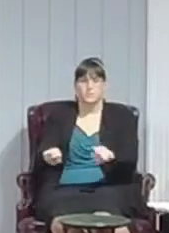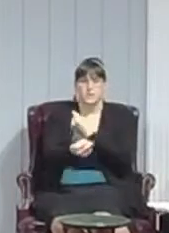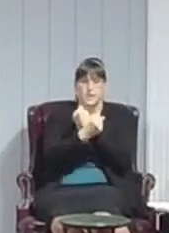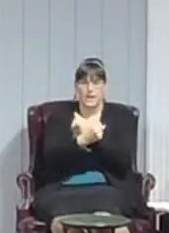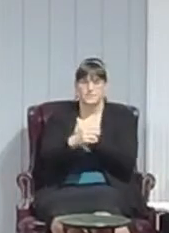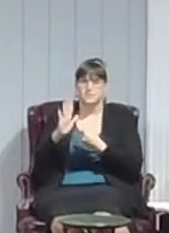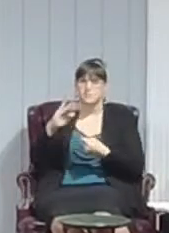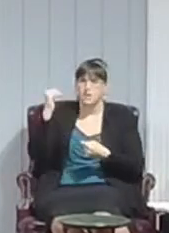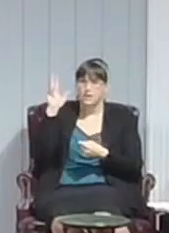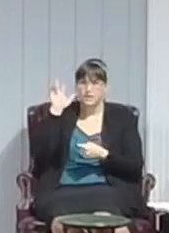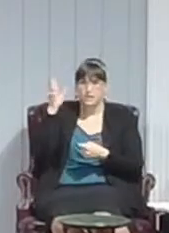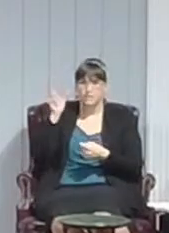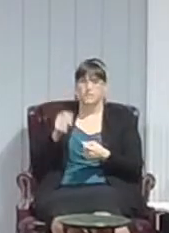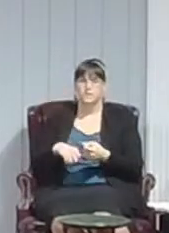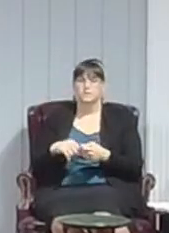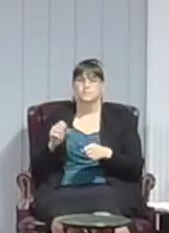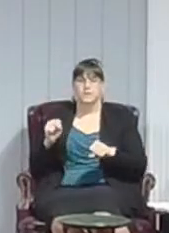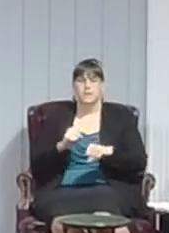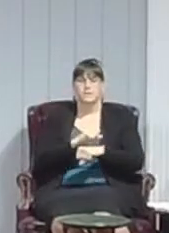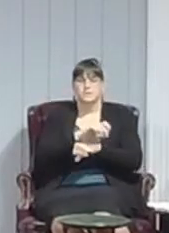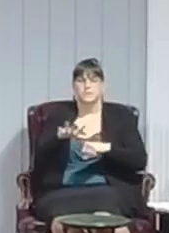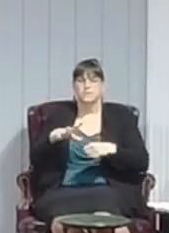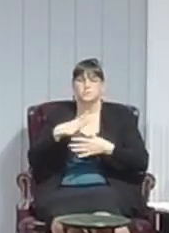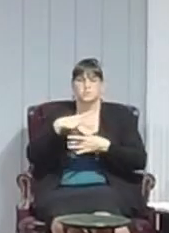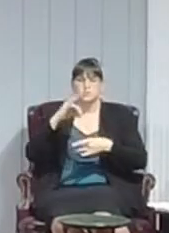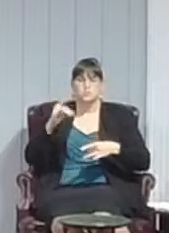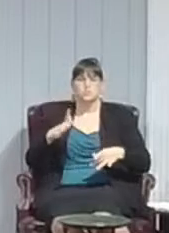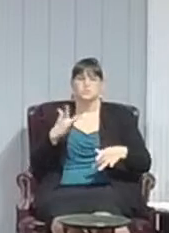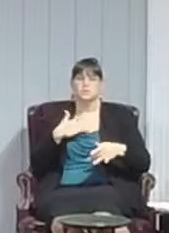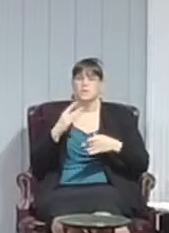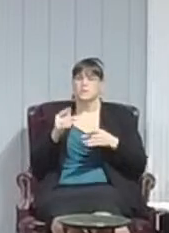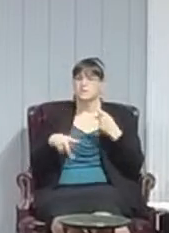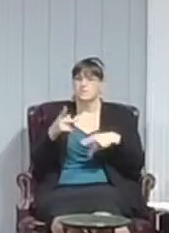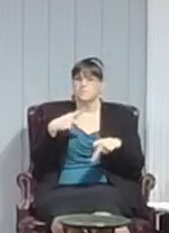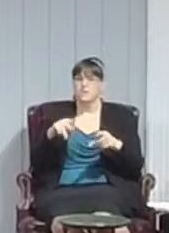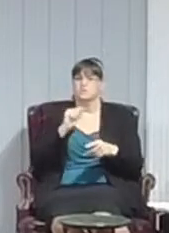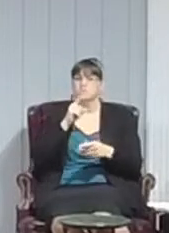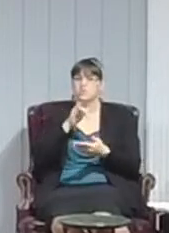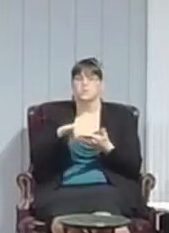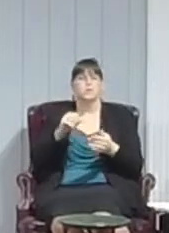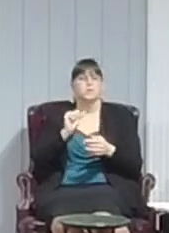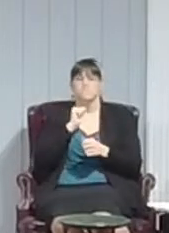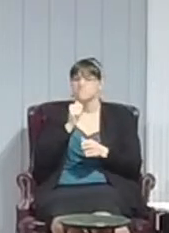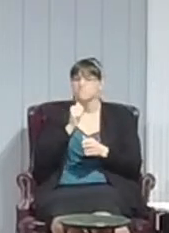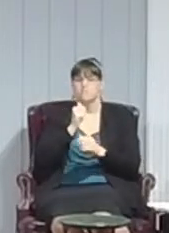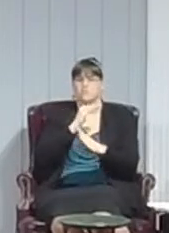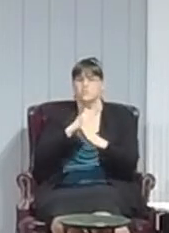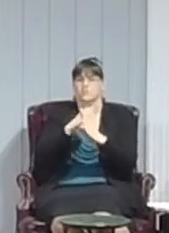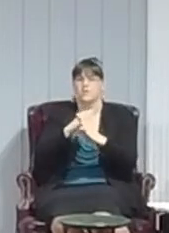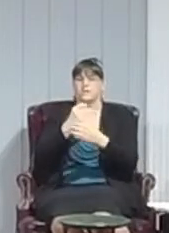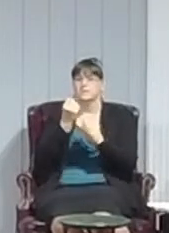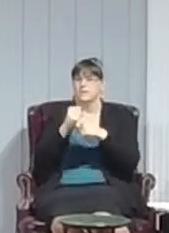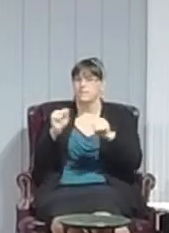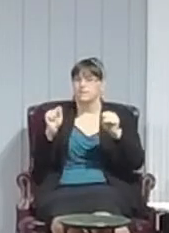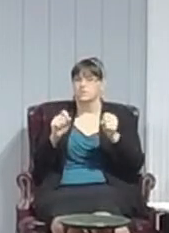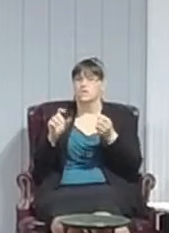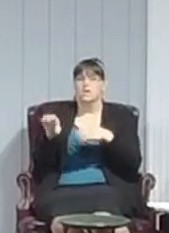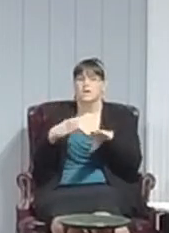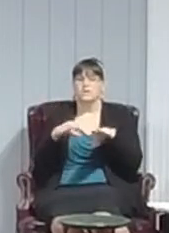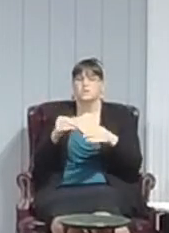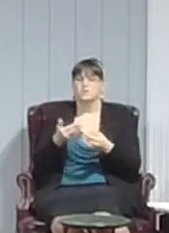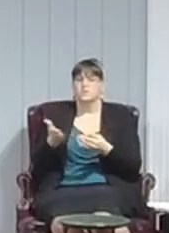who influences the souls of men, the hearts of men, so that they aren't saved and so that they do things that